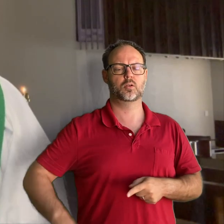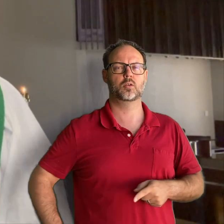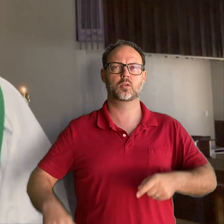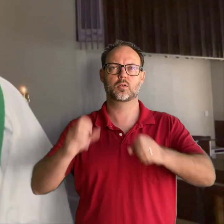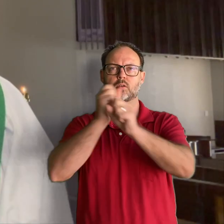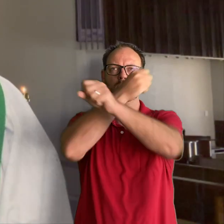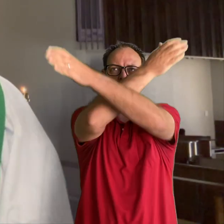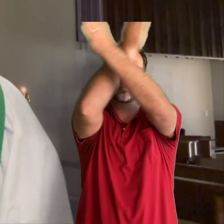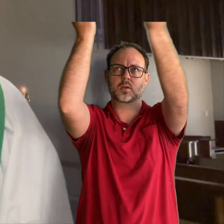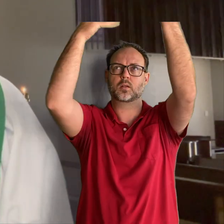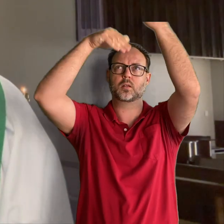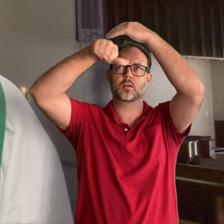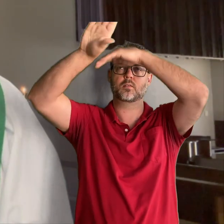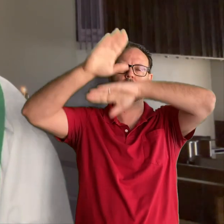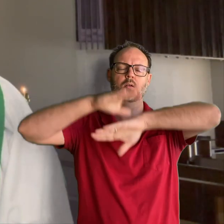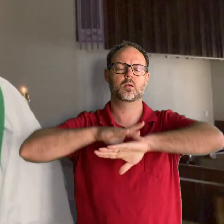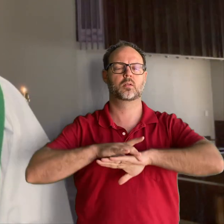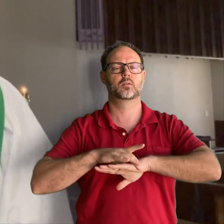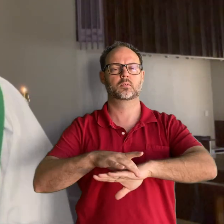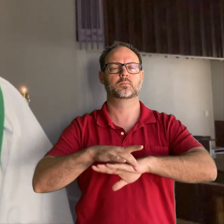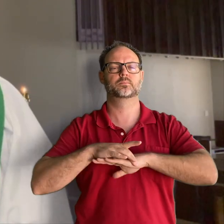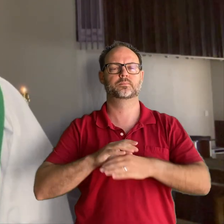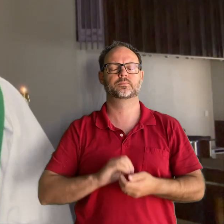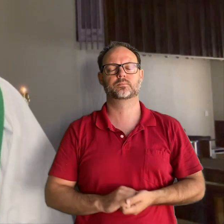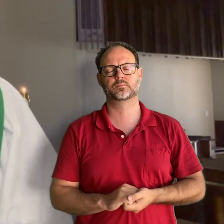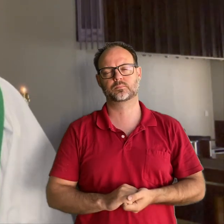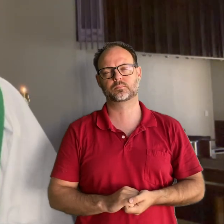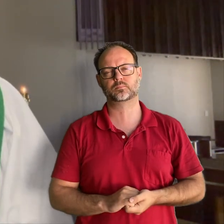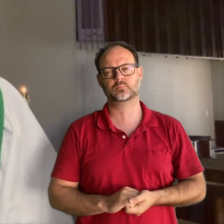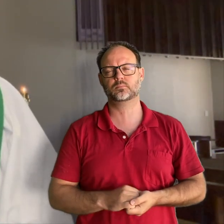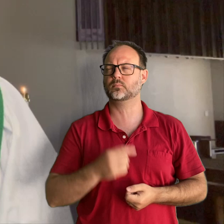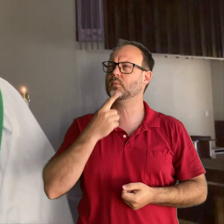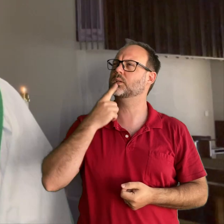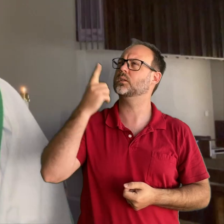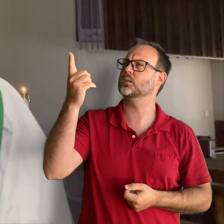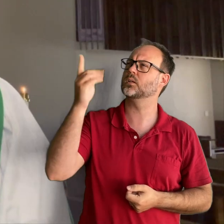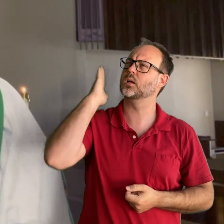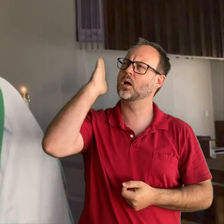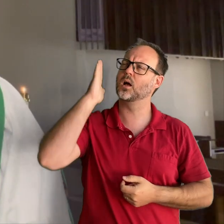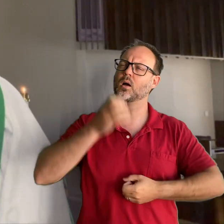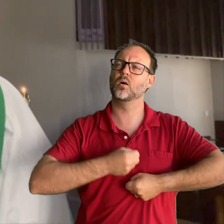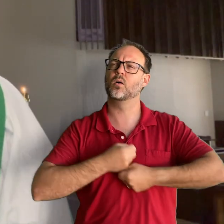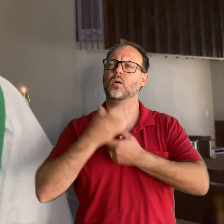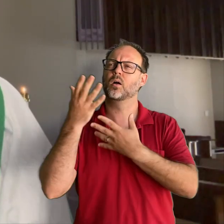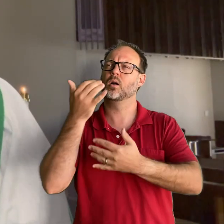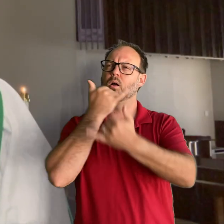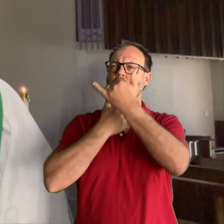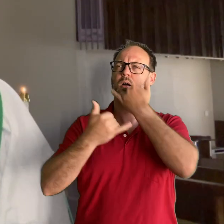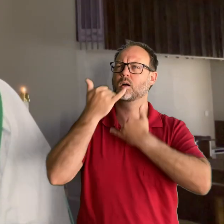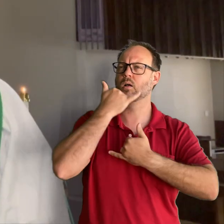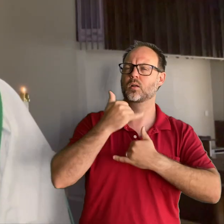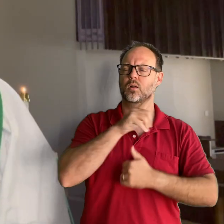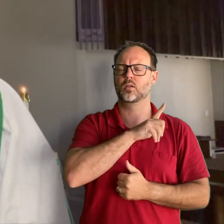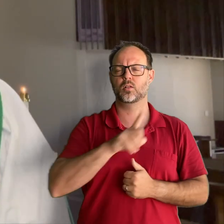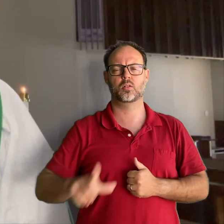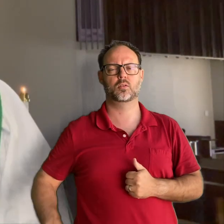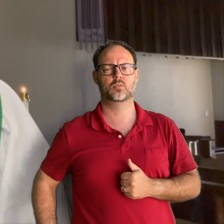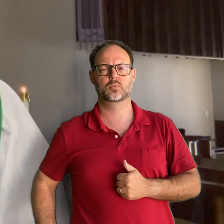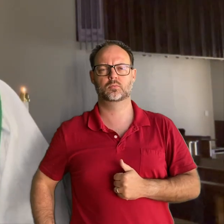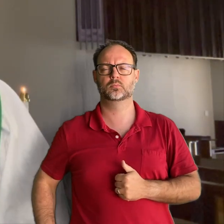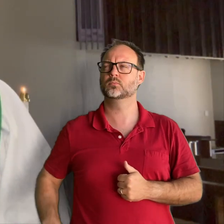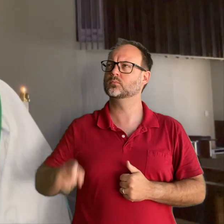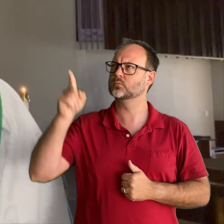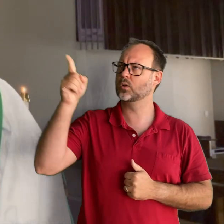of the Lord, who made heaven and earth. I said, I will confess my transgressions unto the